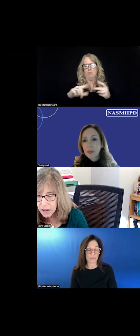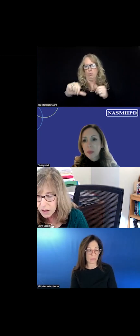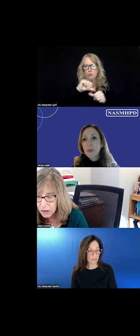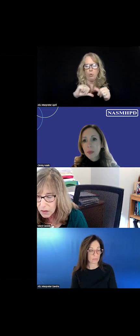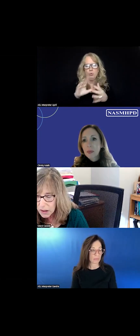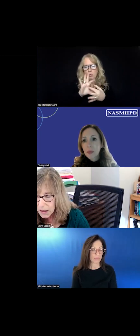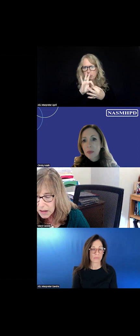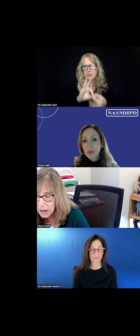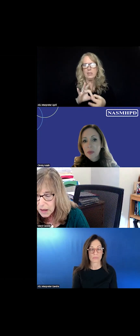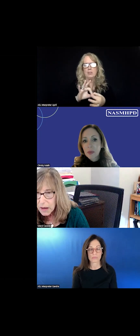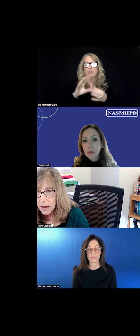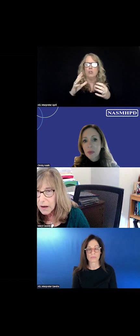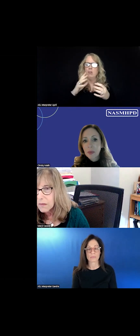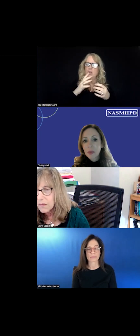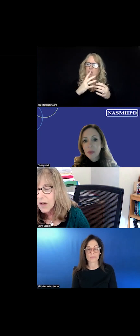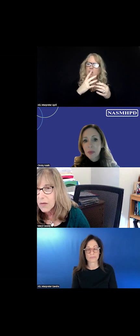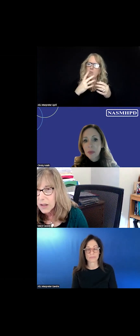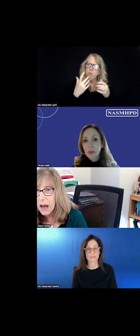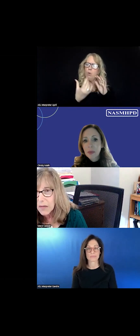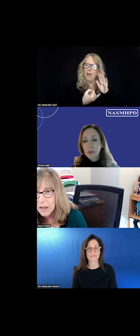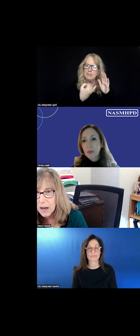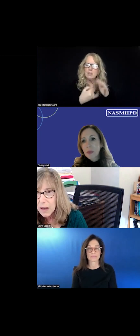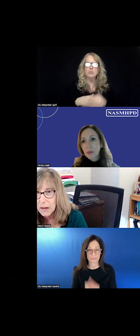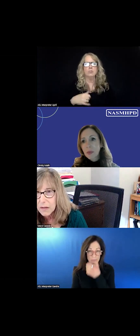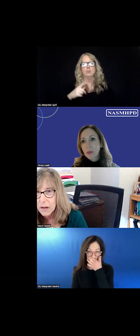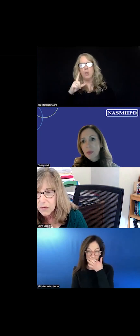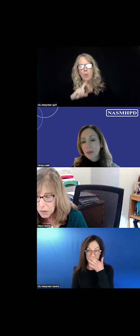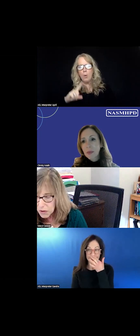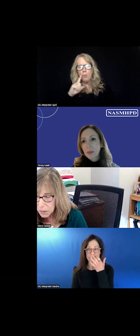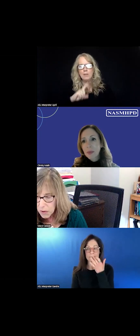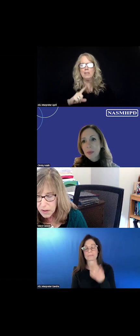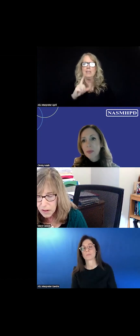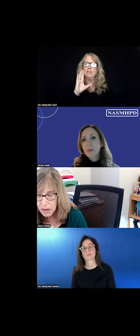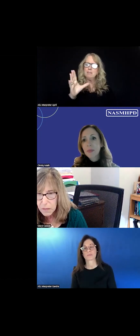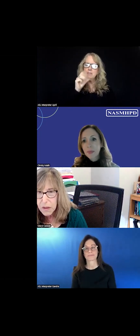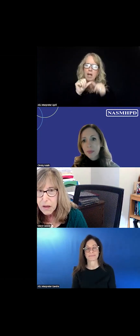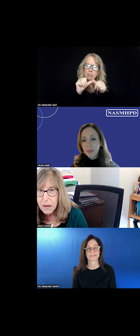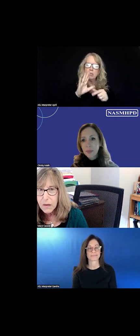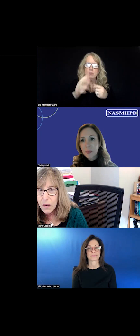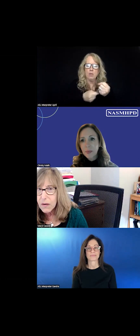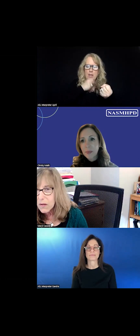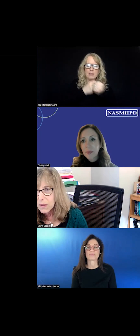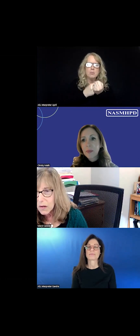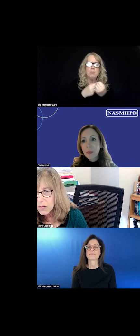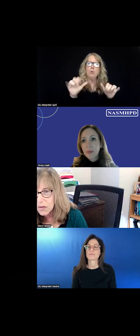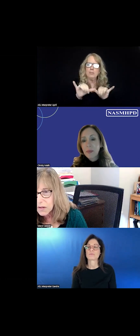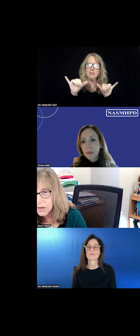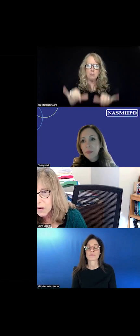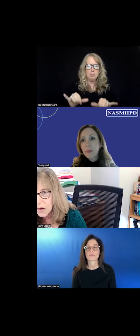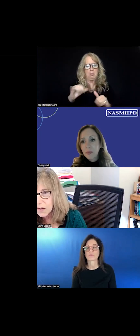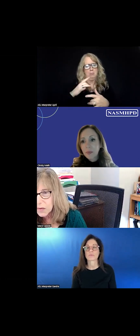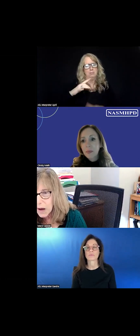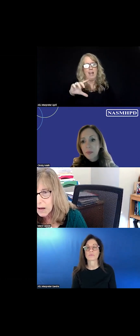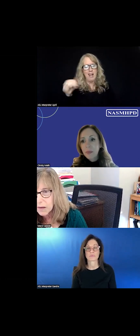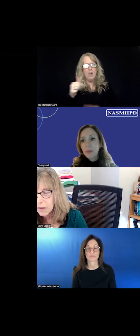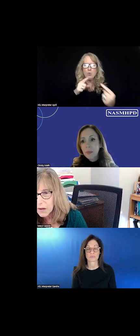and isolation and loneliness, and not really having a solid informal support system, there are usually other struggles